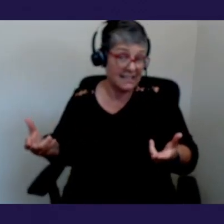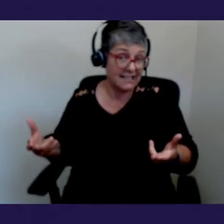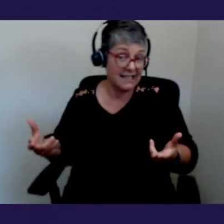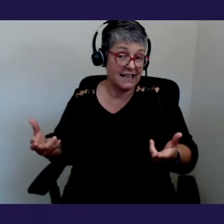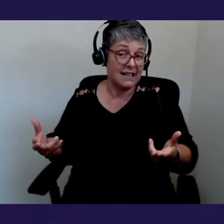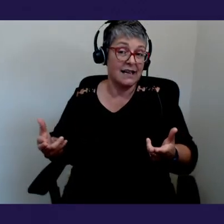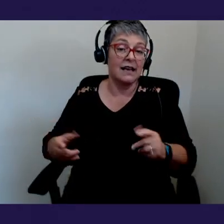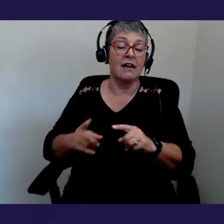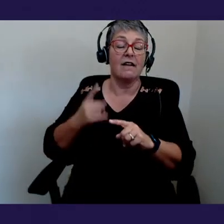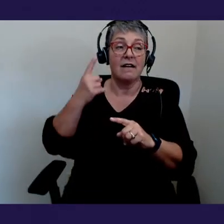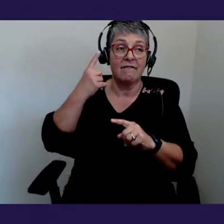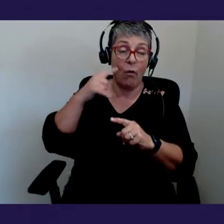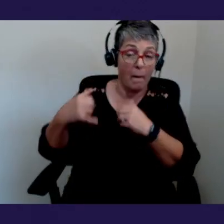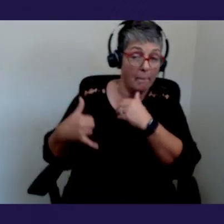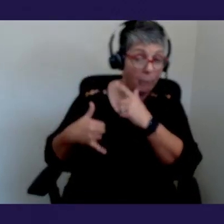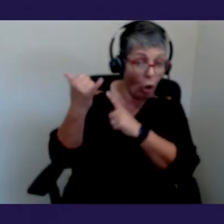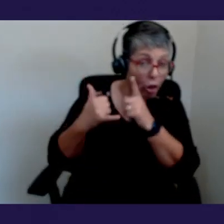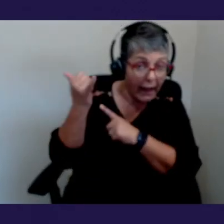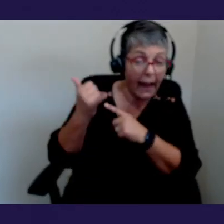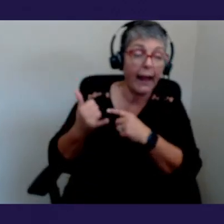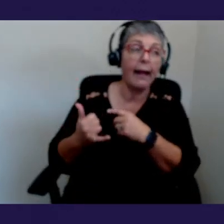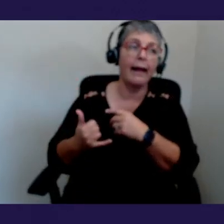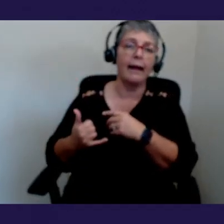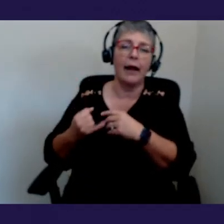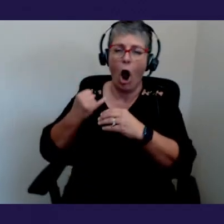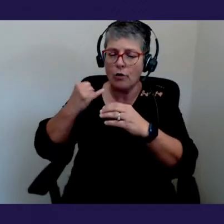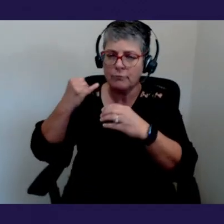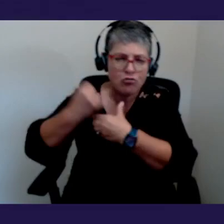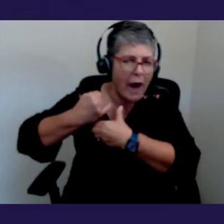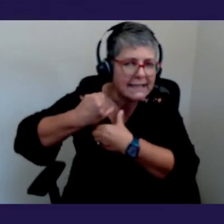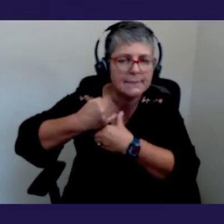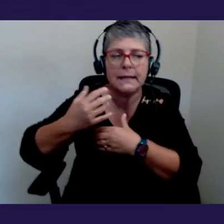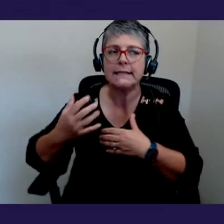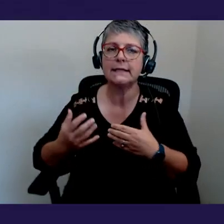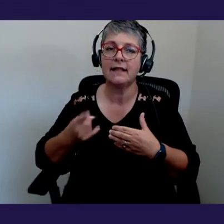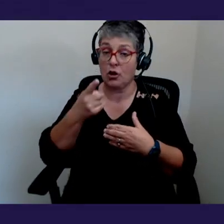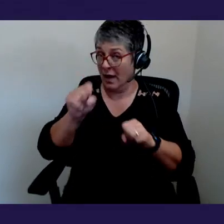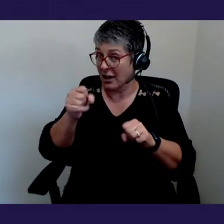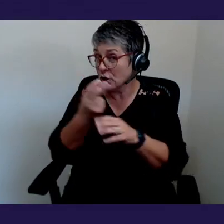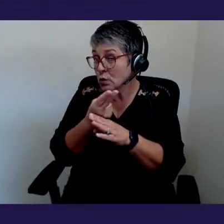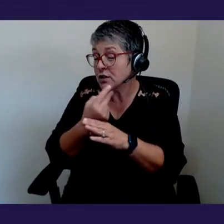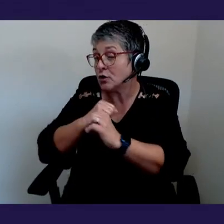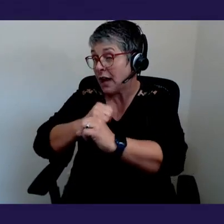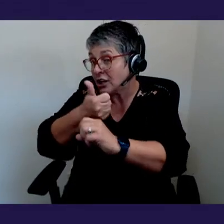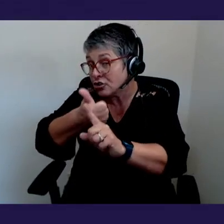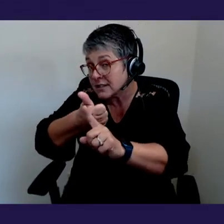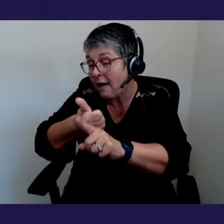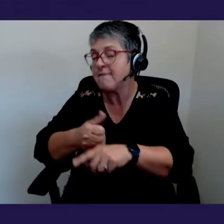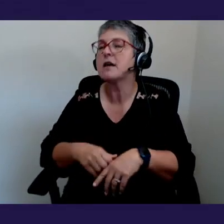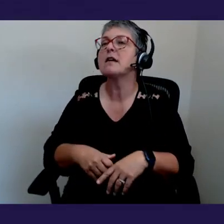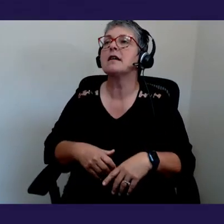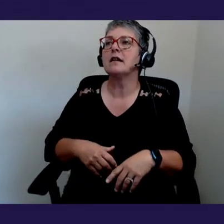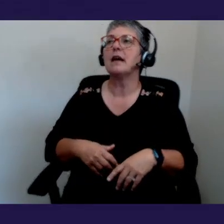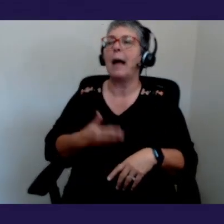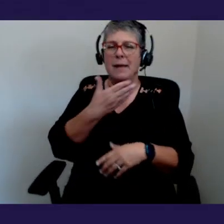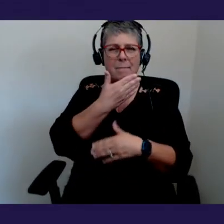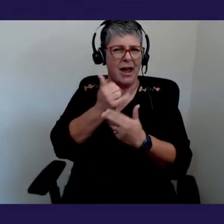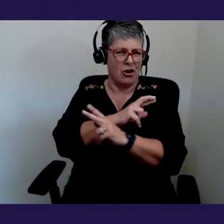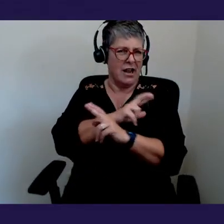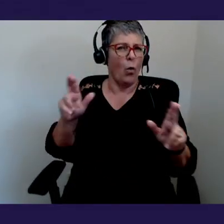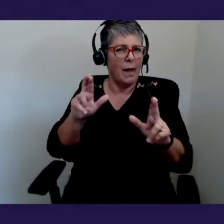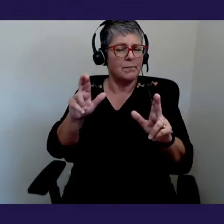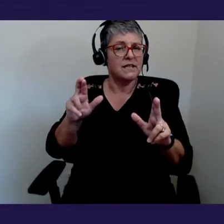bullying and harassment that you can use to protect yourself and better equip yourself to have those public kind